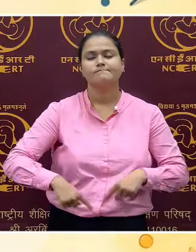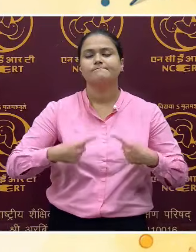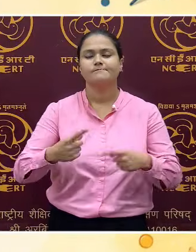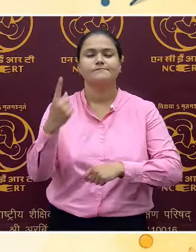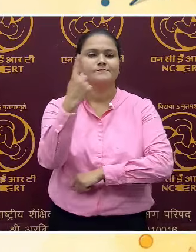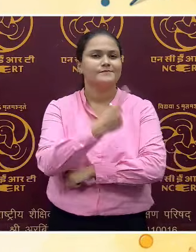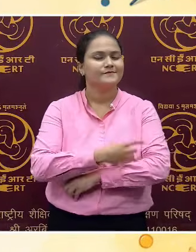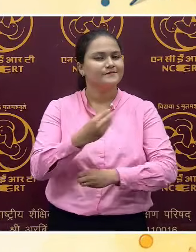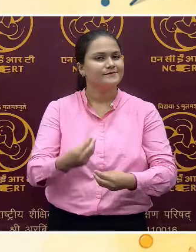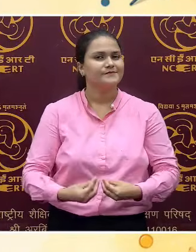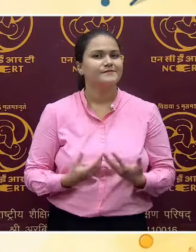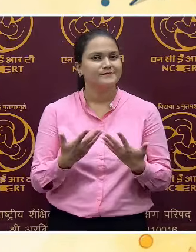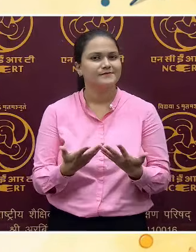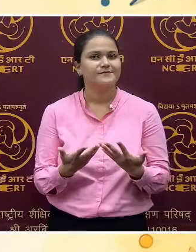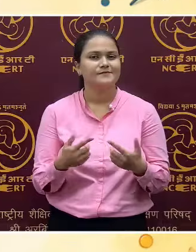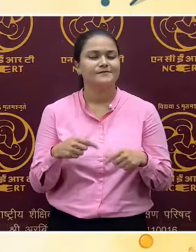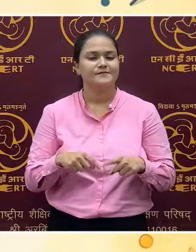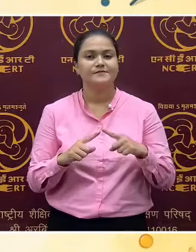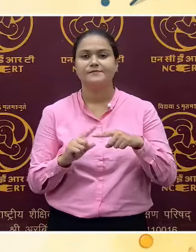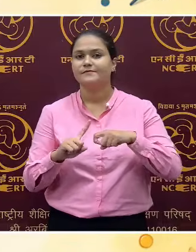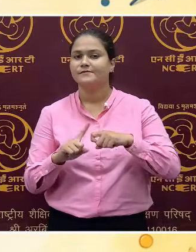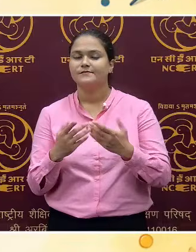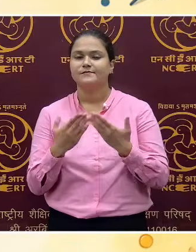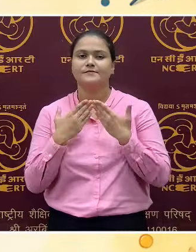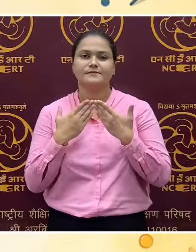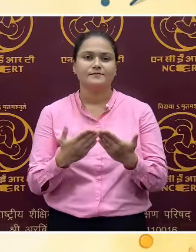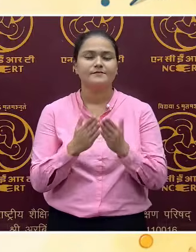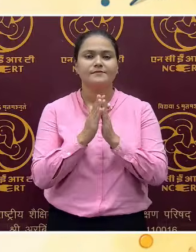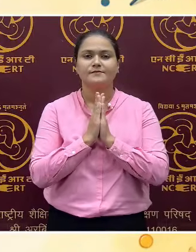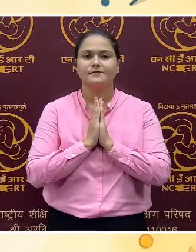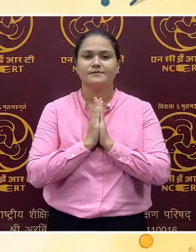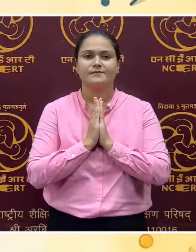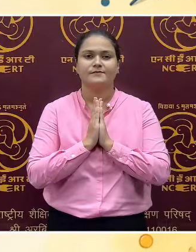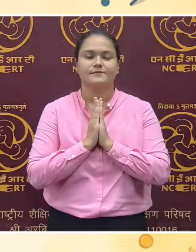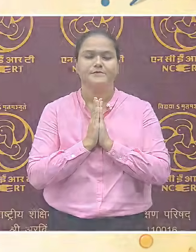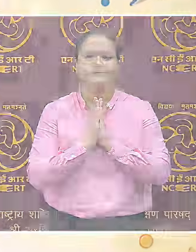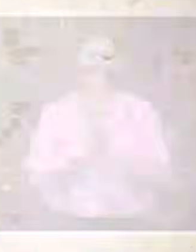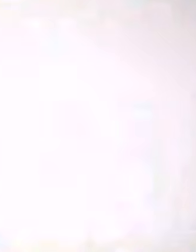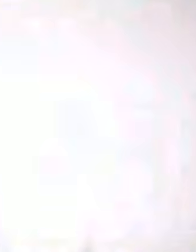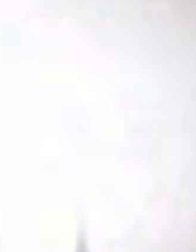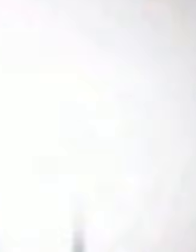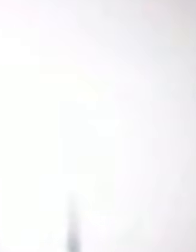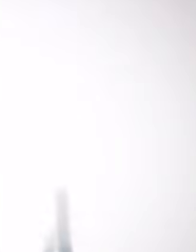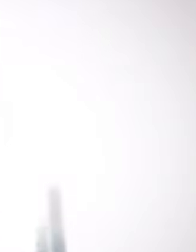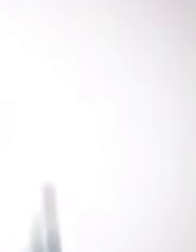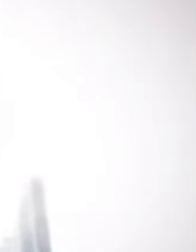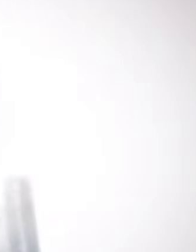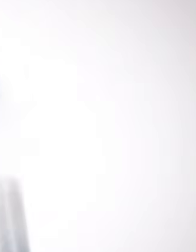Tanvi Khurana, and now I'll take a leave of you. Namaskar.